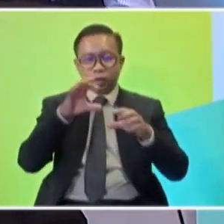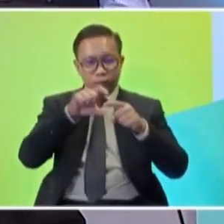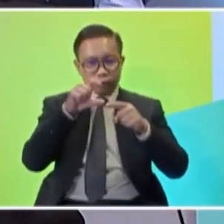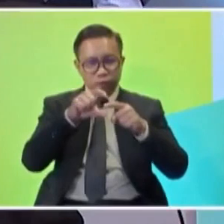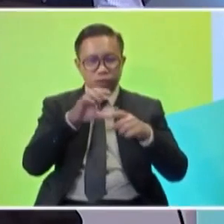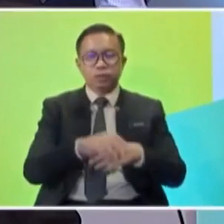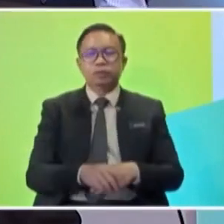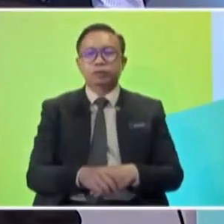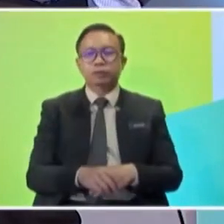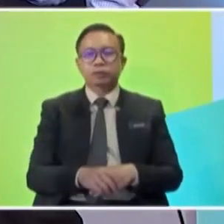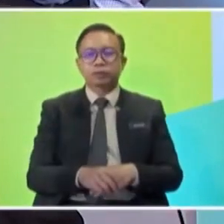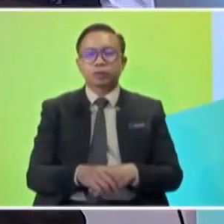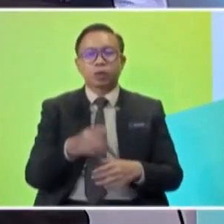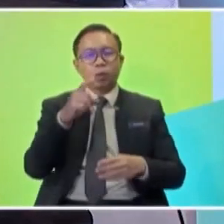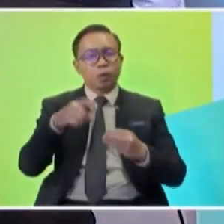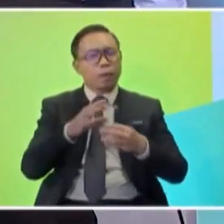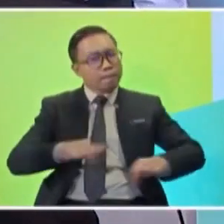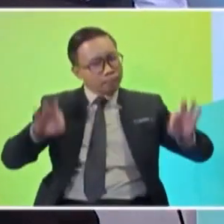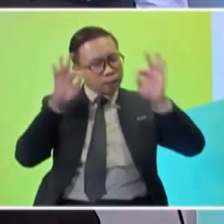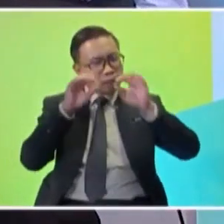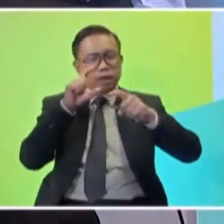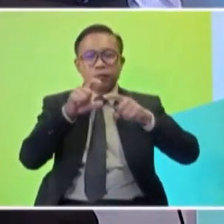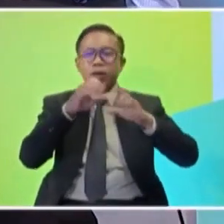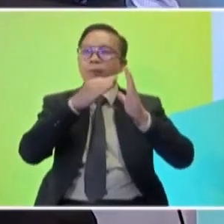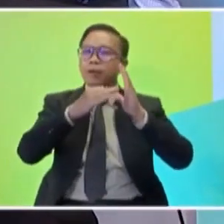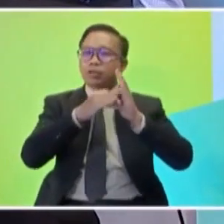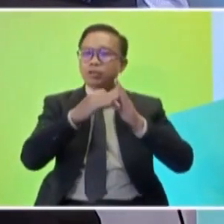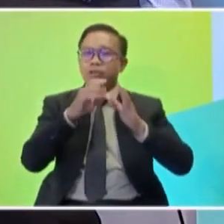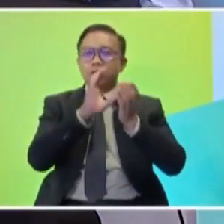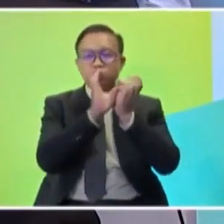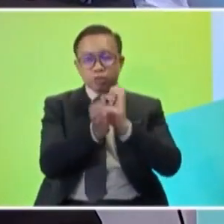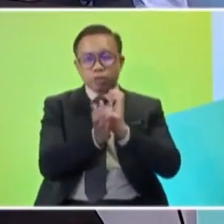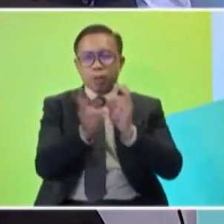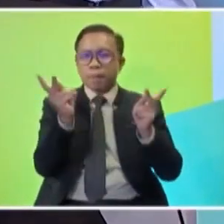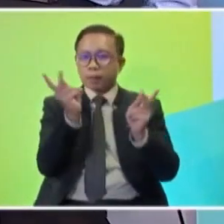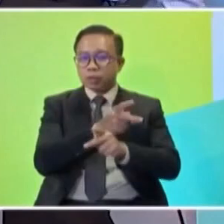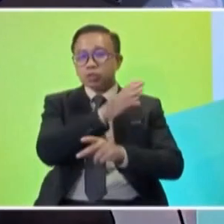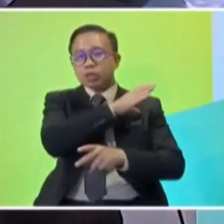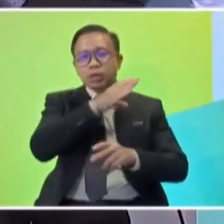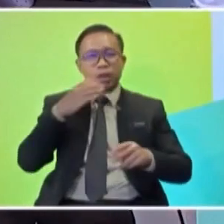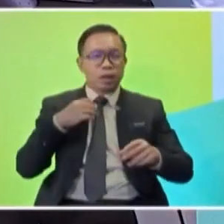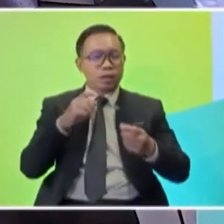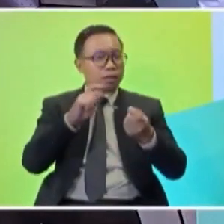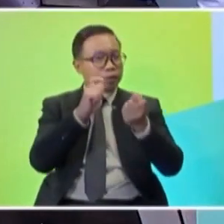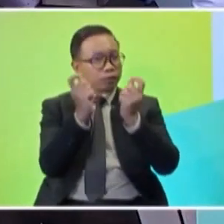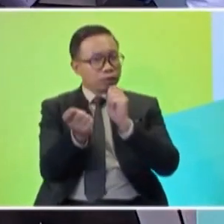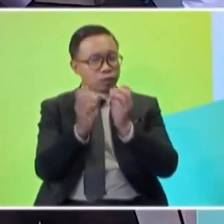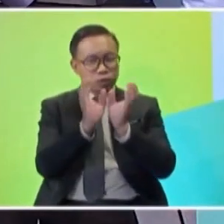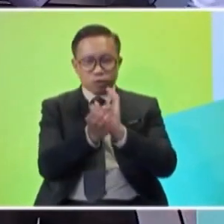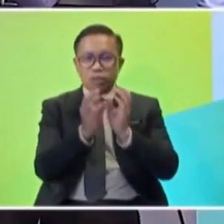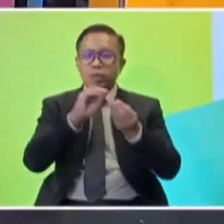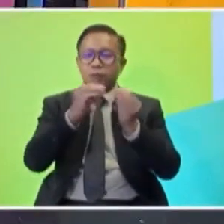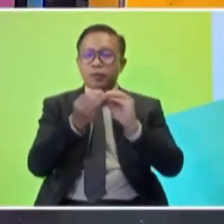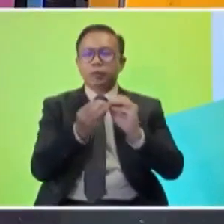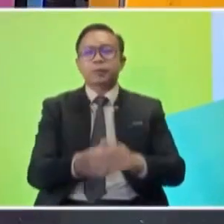most important things is when you divide with a fraction, you have to change it to multiplication and you have to inverse the number. Okay, all